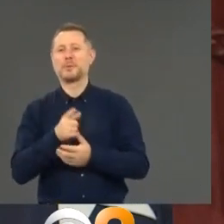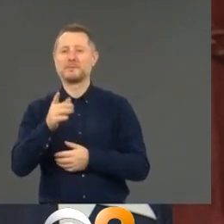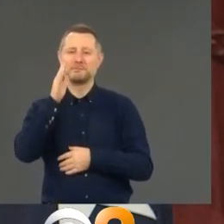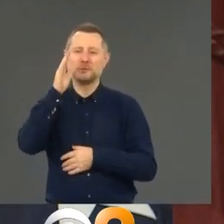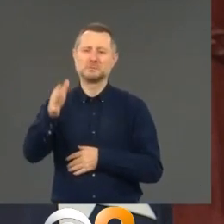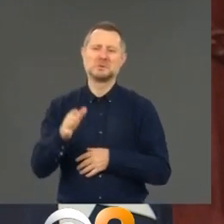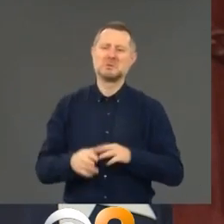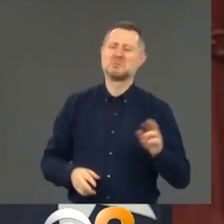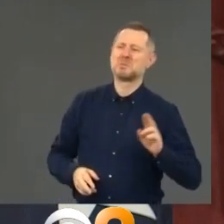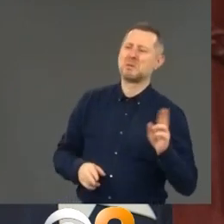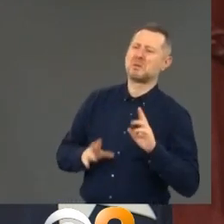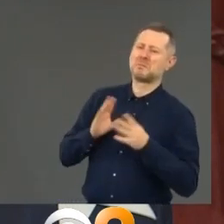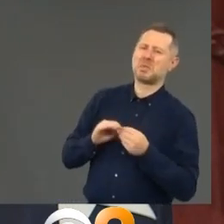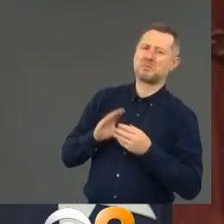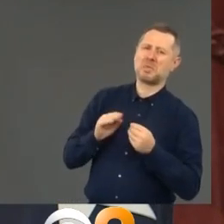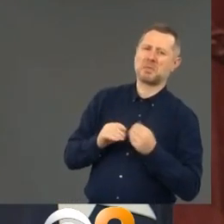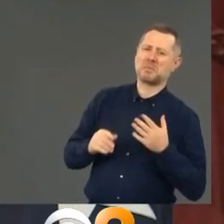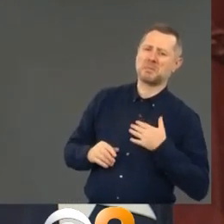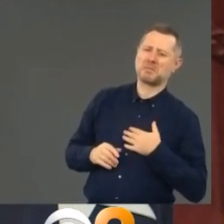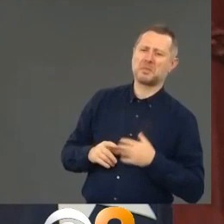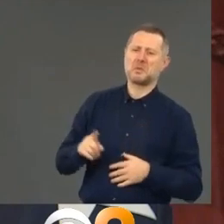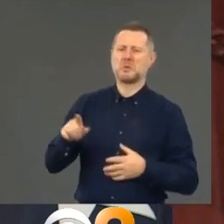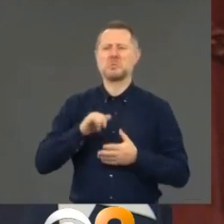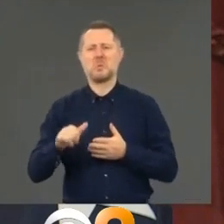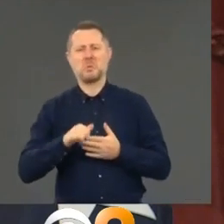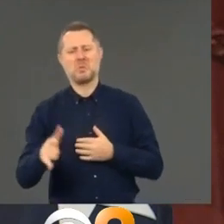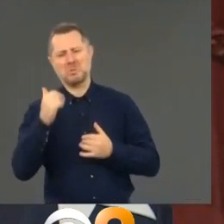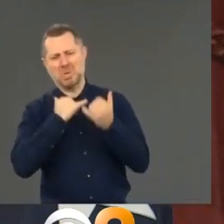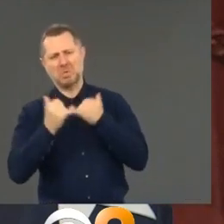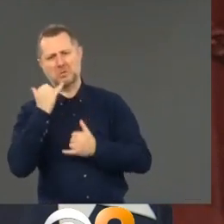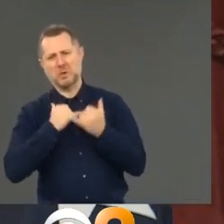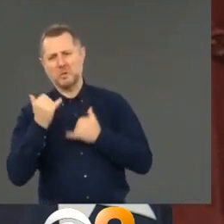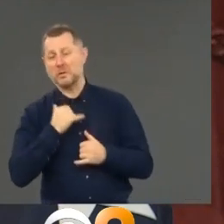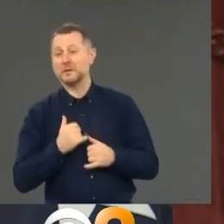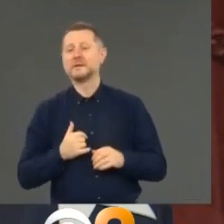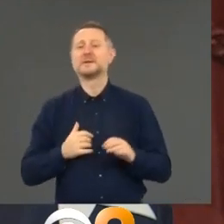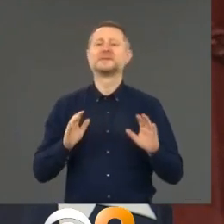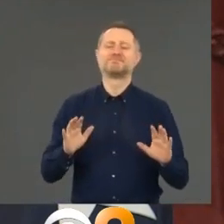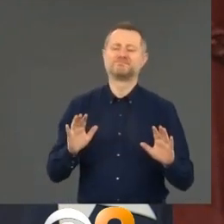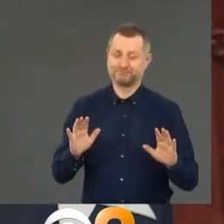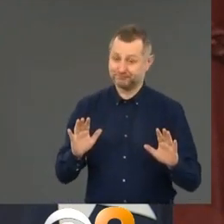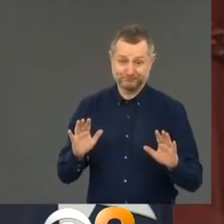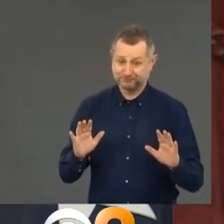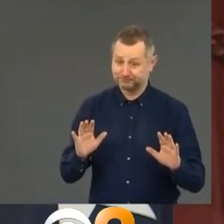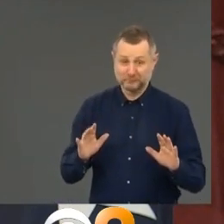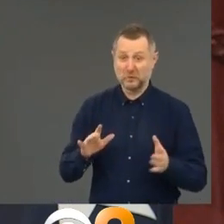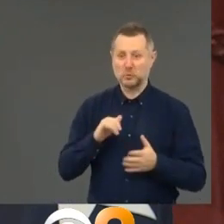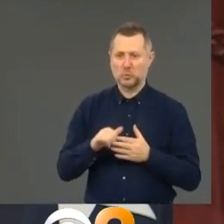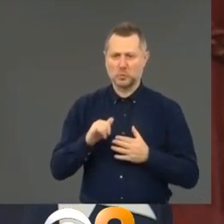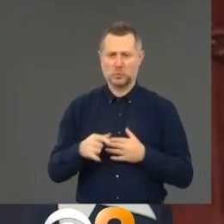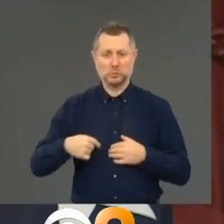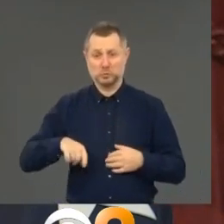saying, well, New York did this. New York followed